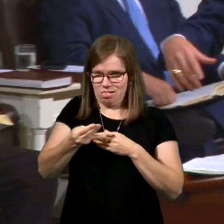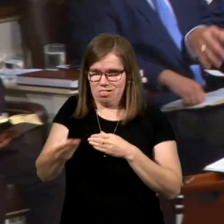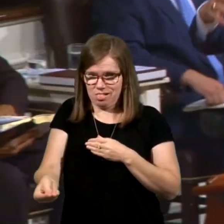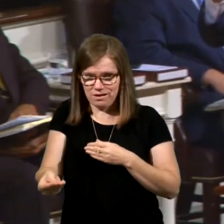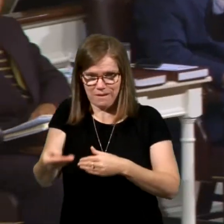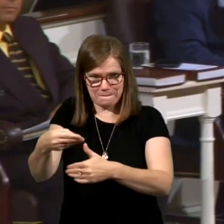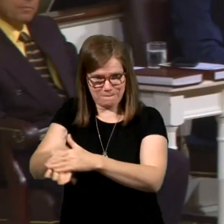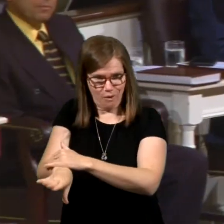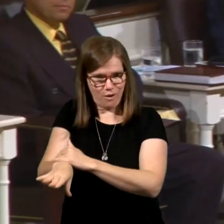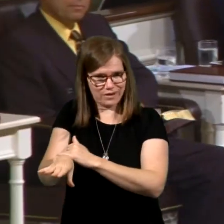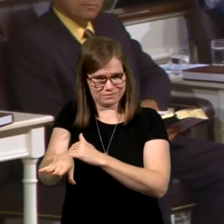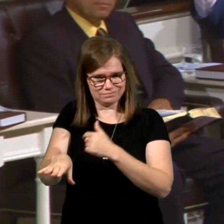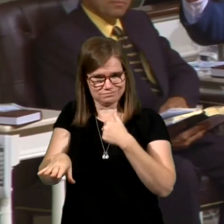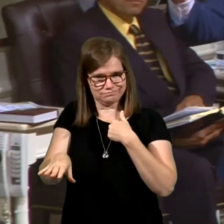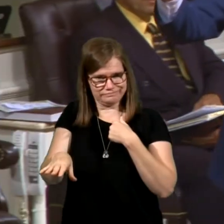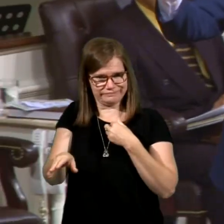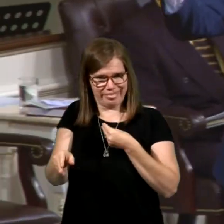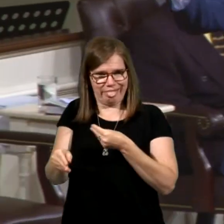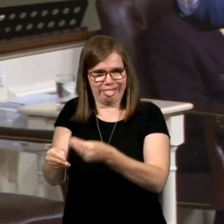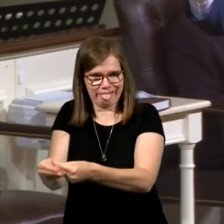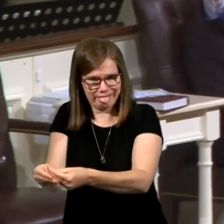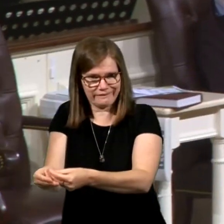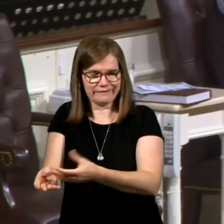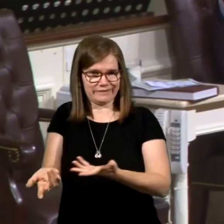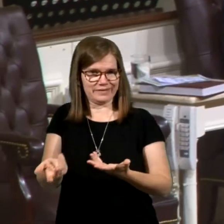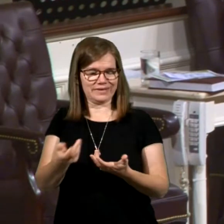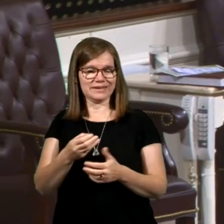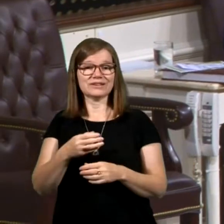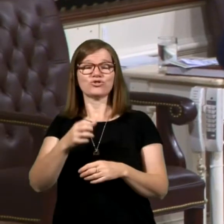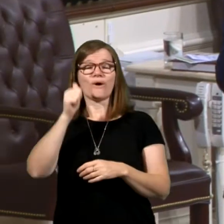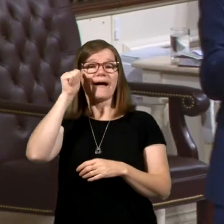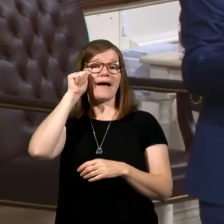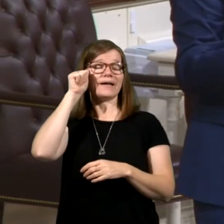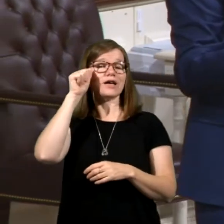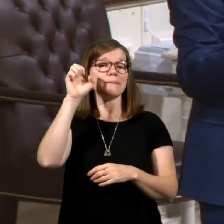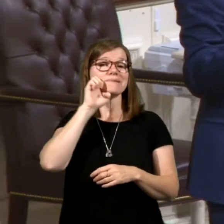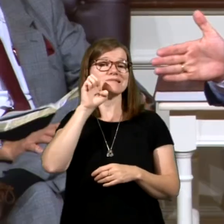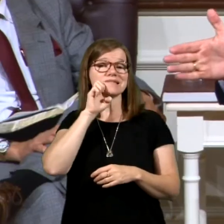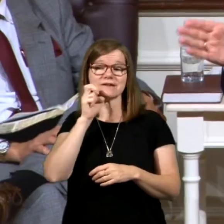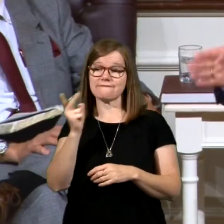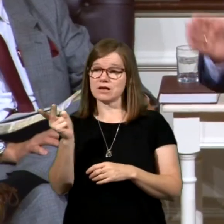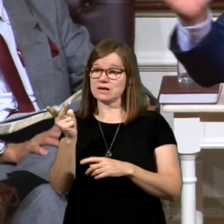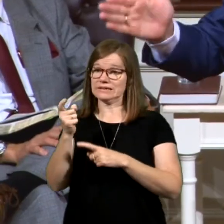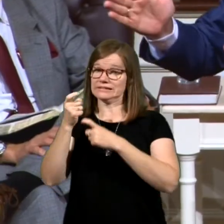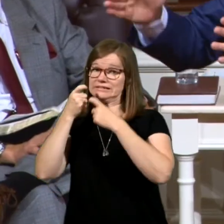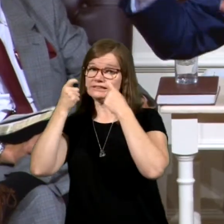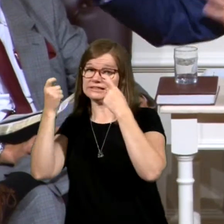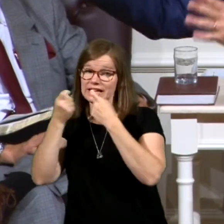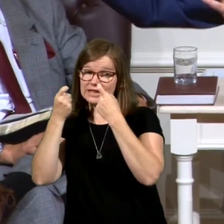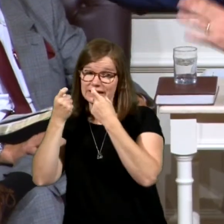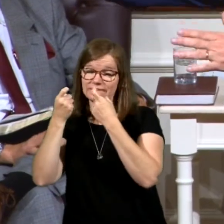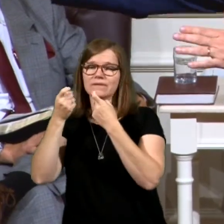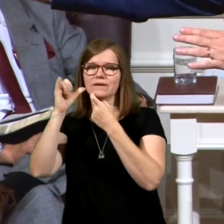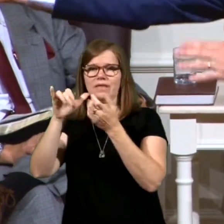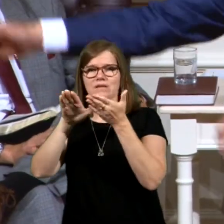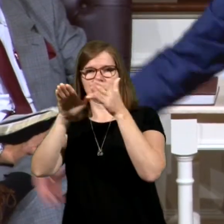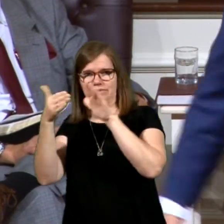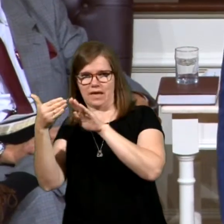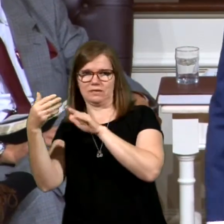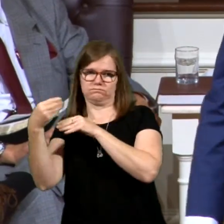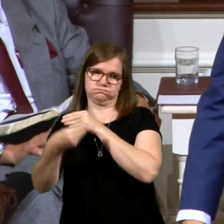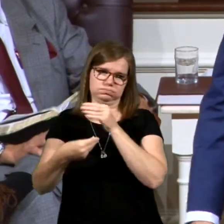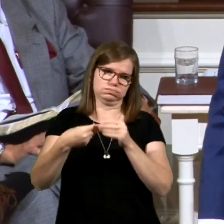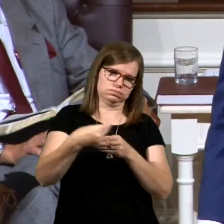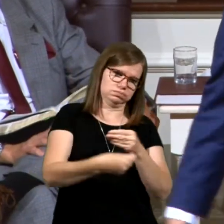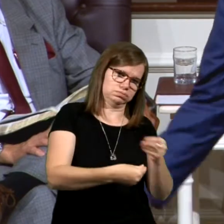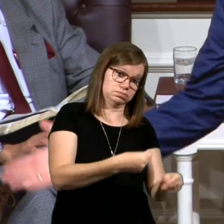me, and the Bible says, the first human being, Adam and Eve, when they sinned, so death passed upon all men, for all have